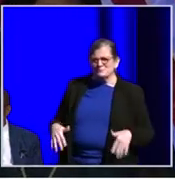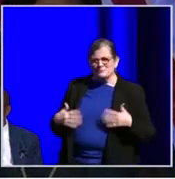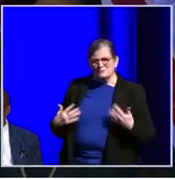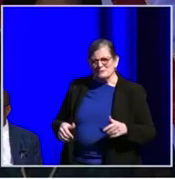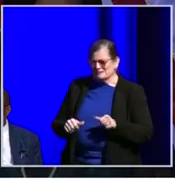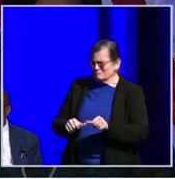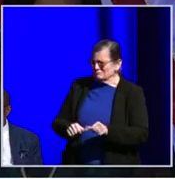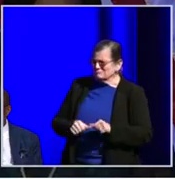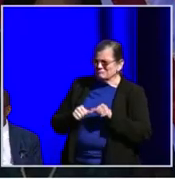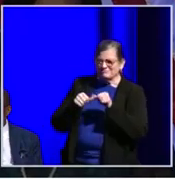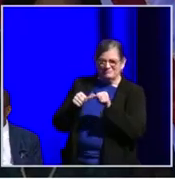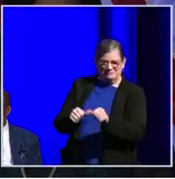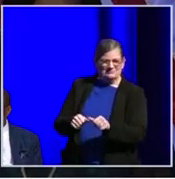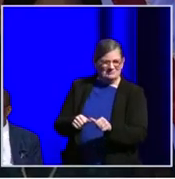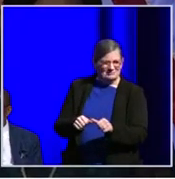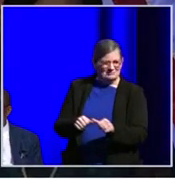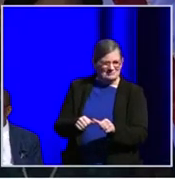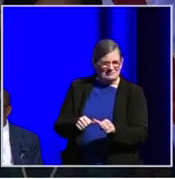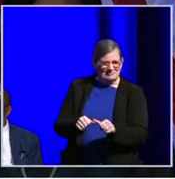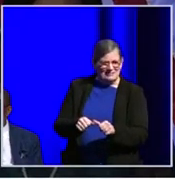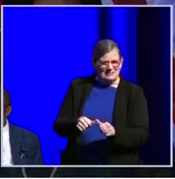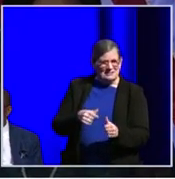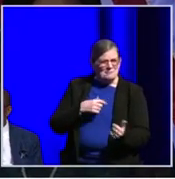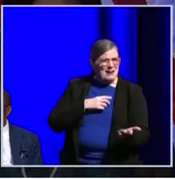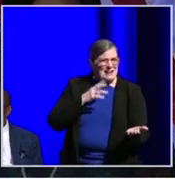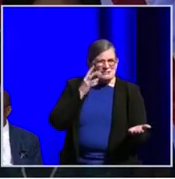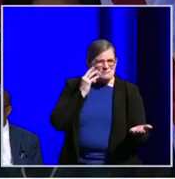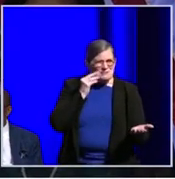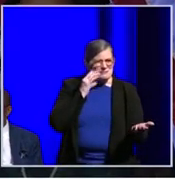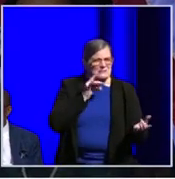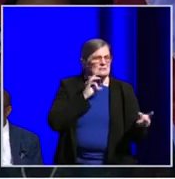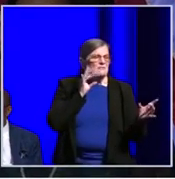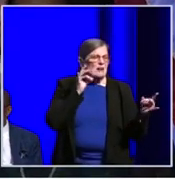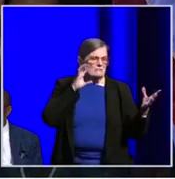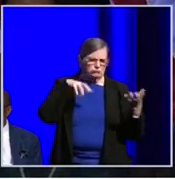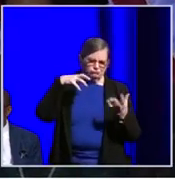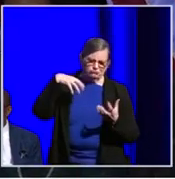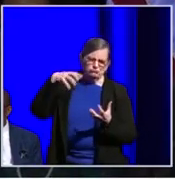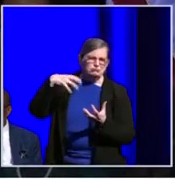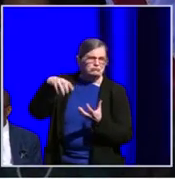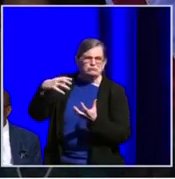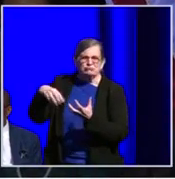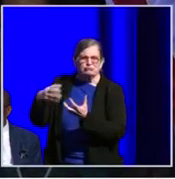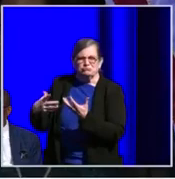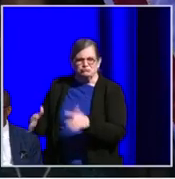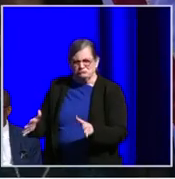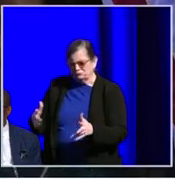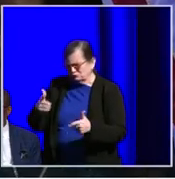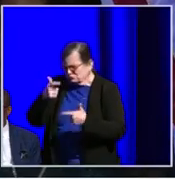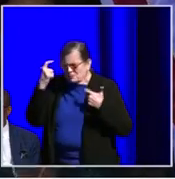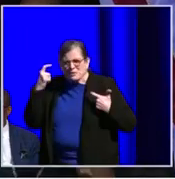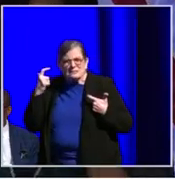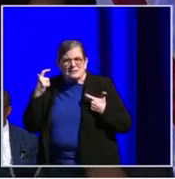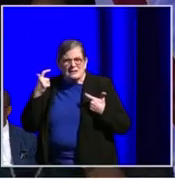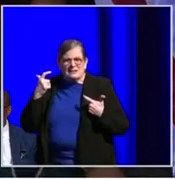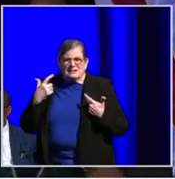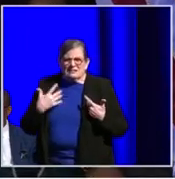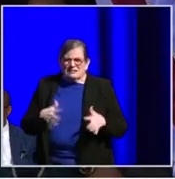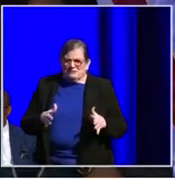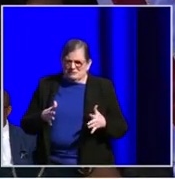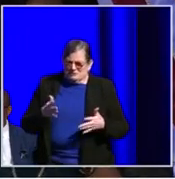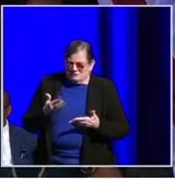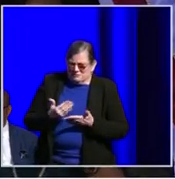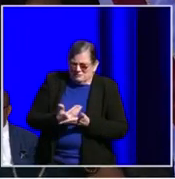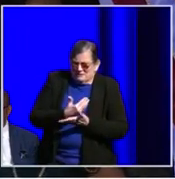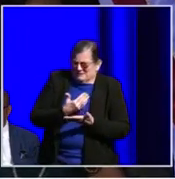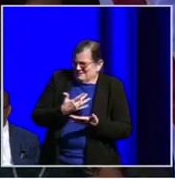also face violence and trauma. Everyone deserves to feel safe in their neighborhood, walking their dog, shopping for